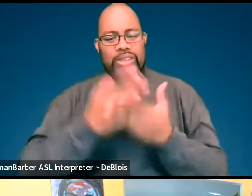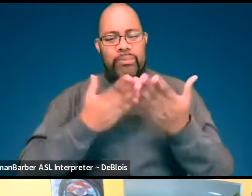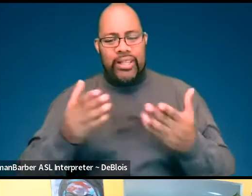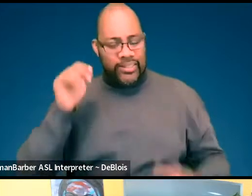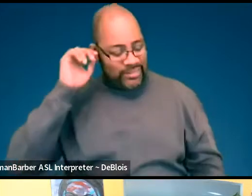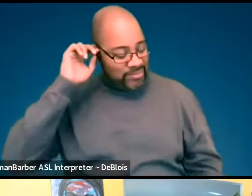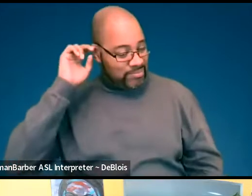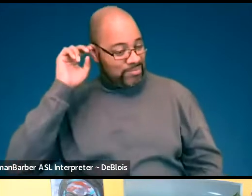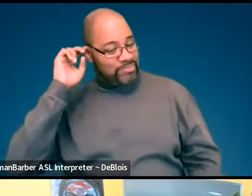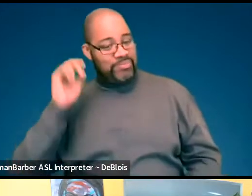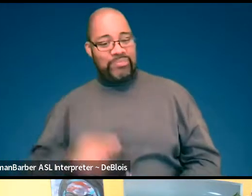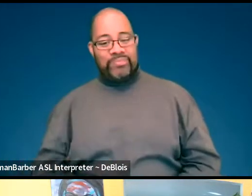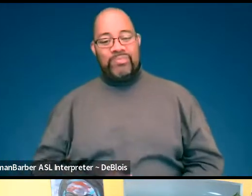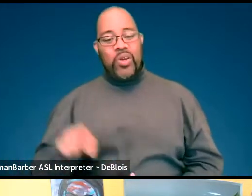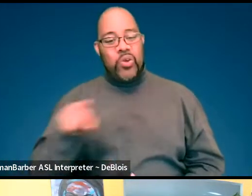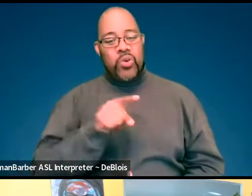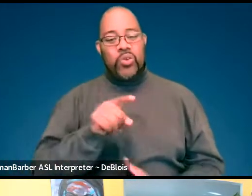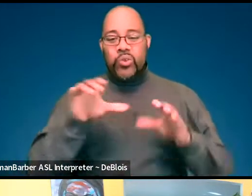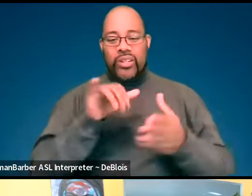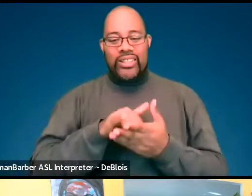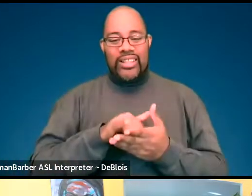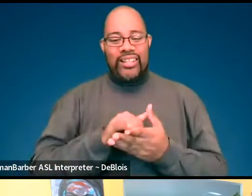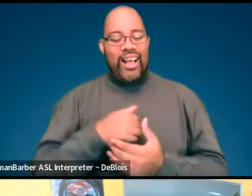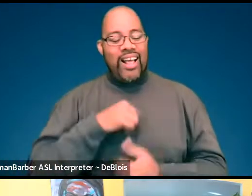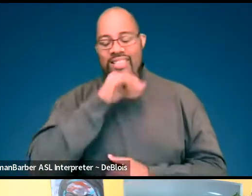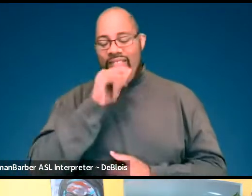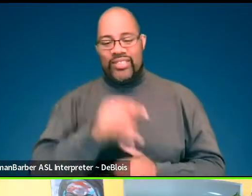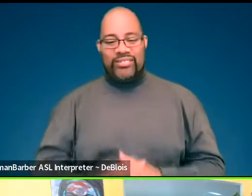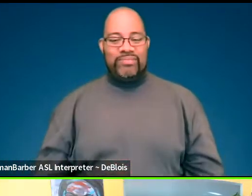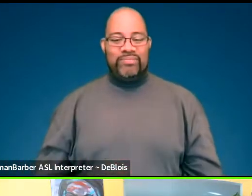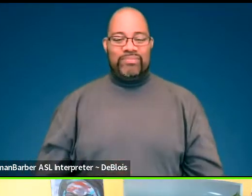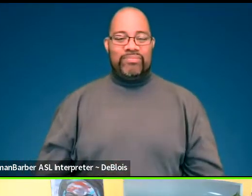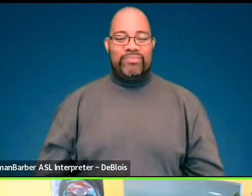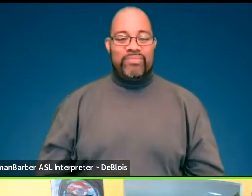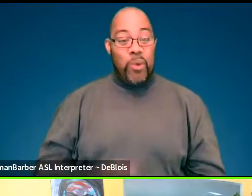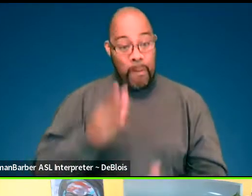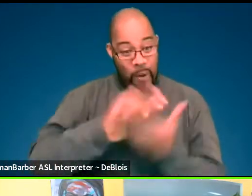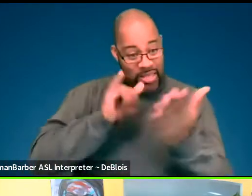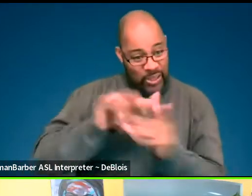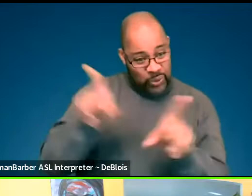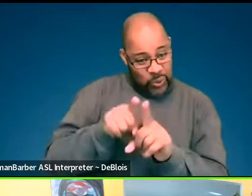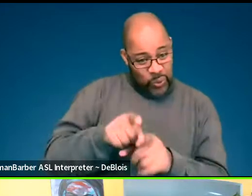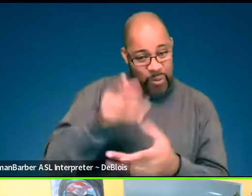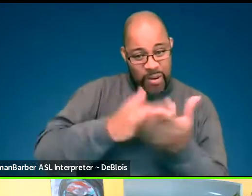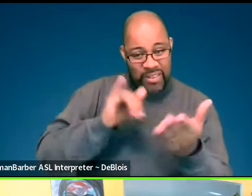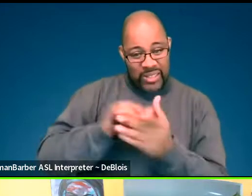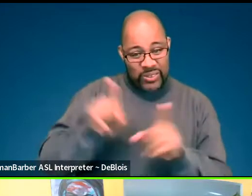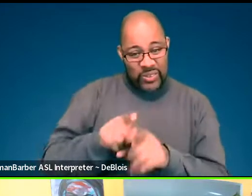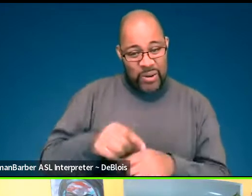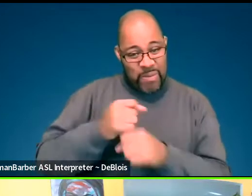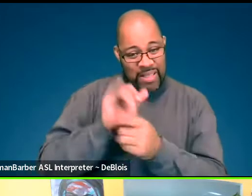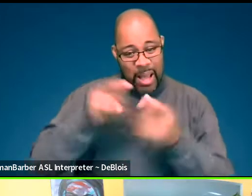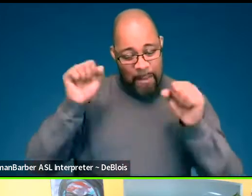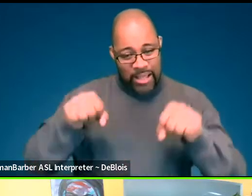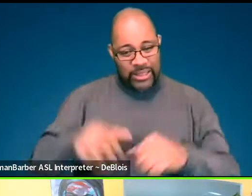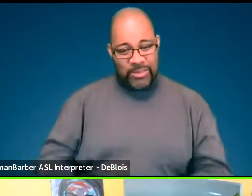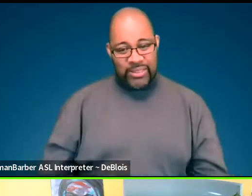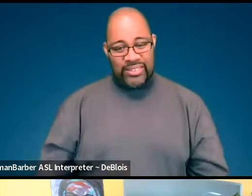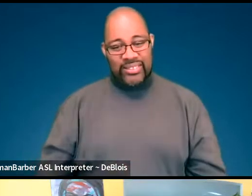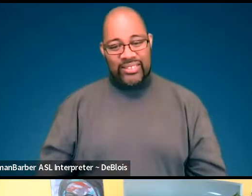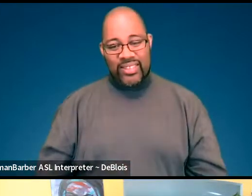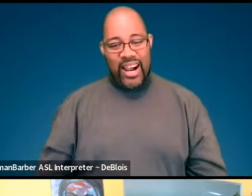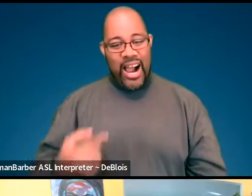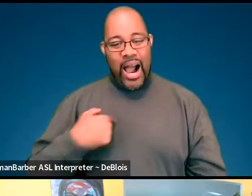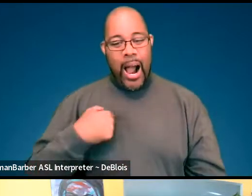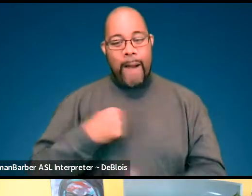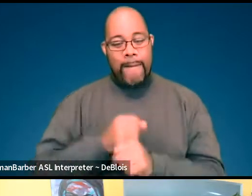things. You all are doing it. I love it. I love this. And you're a part of that too. You're a part of that too, making it possible. So I'm